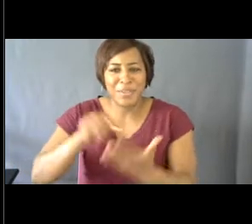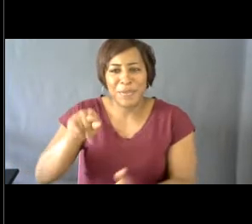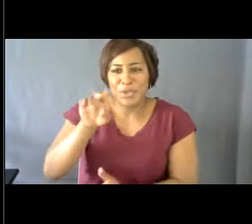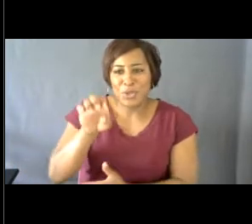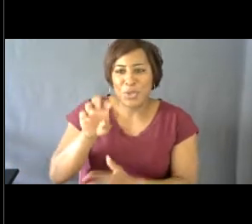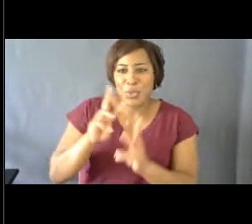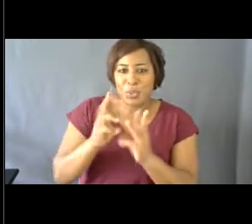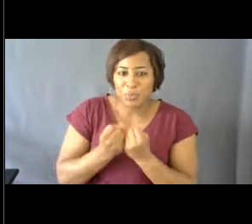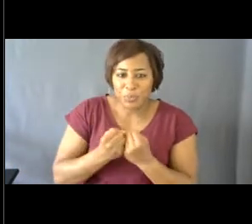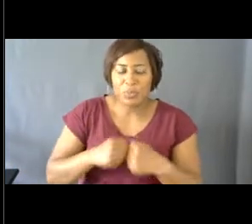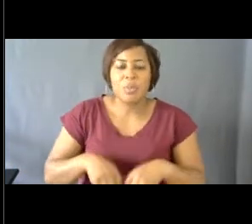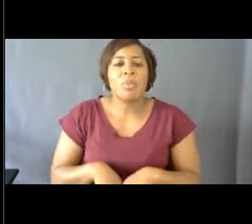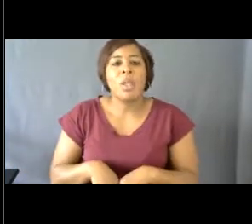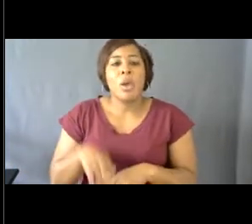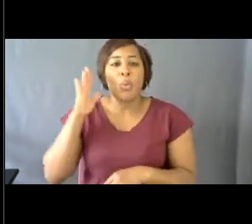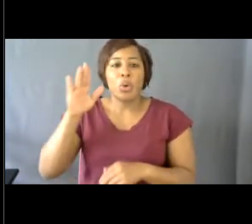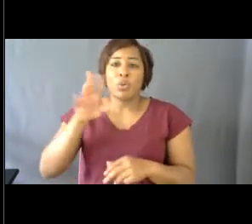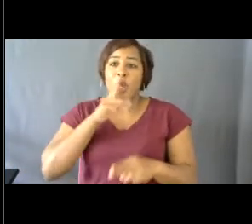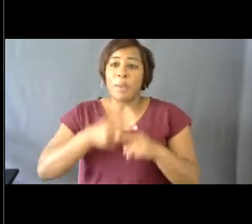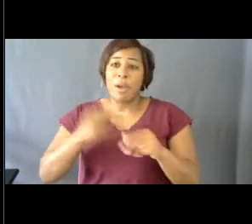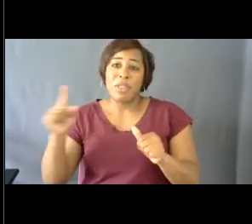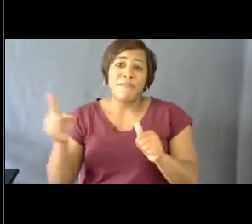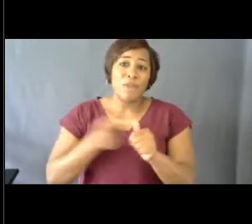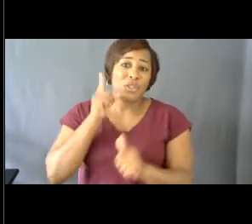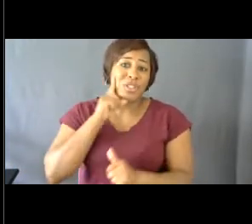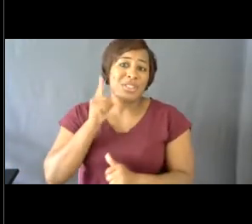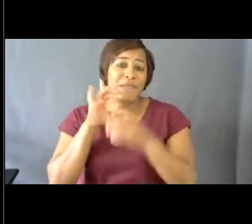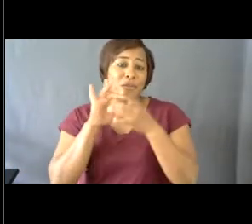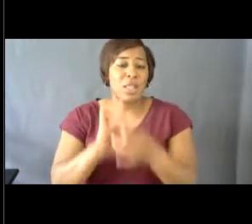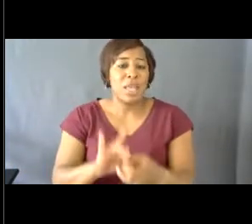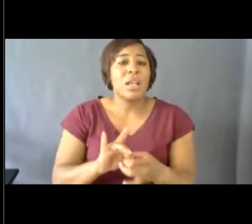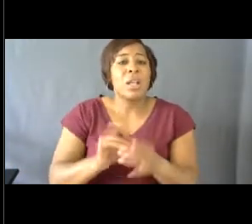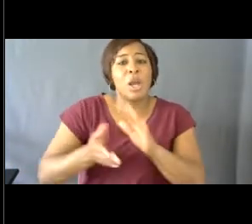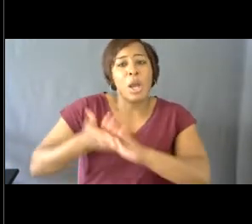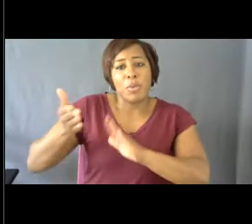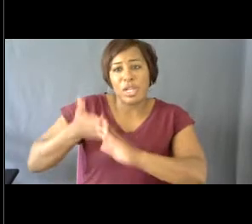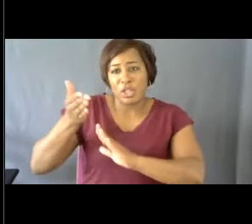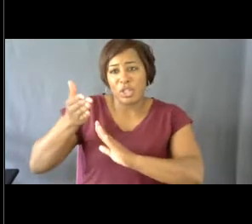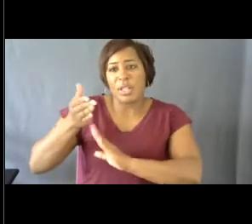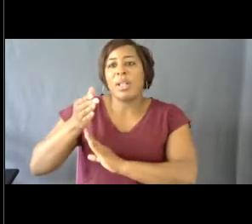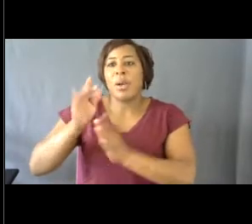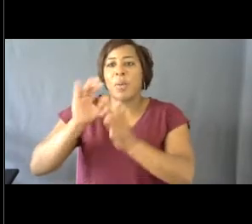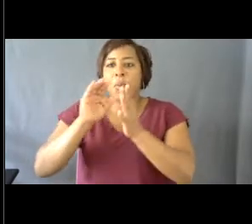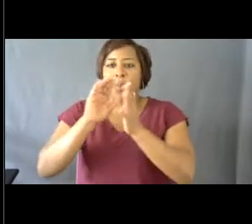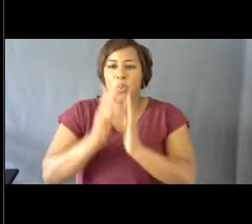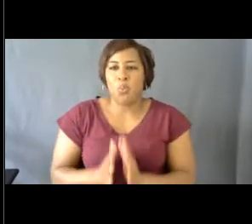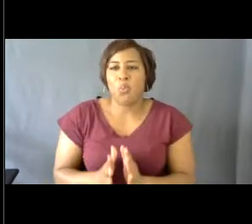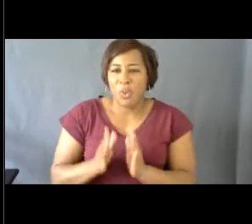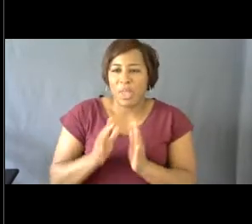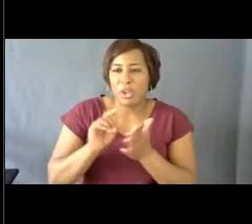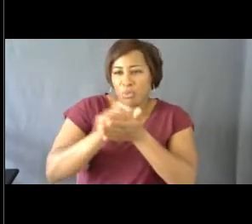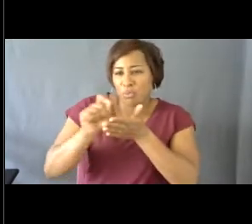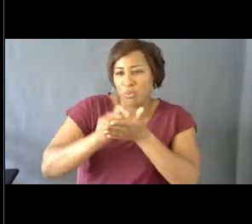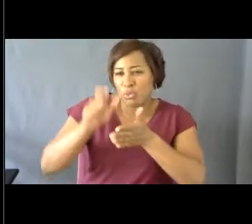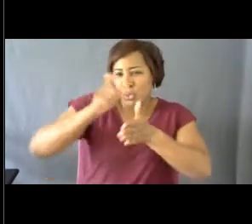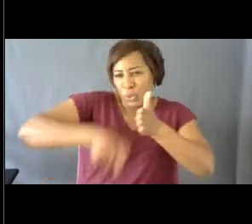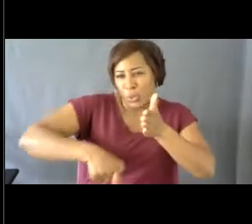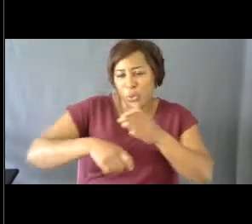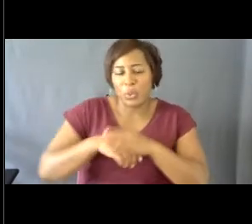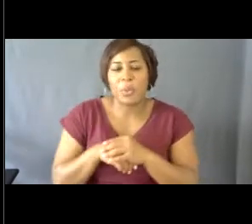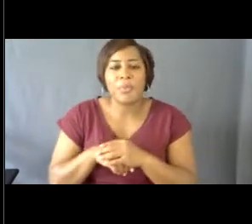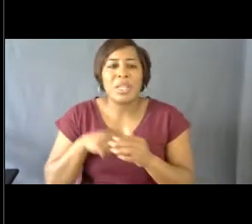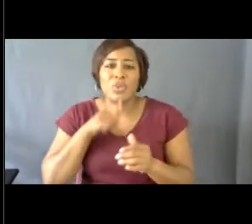the first DEF-related operational meteorology journal article. This one is particularly exciting to me. I've